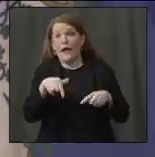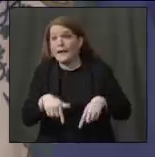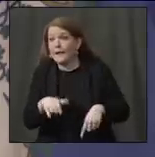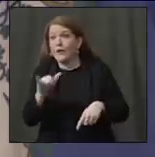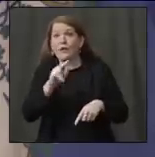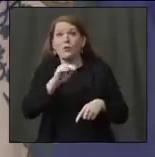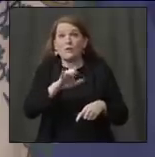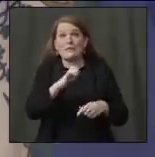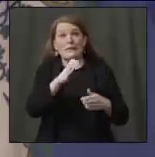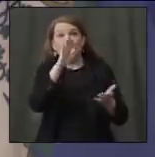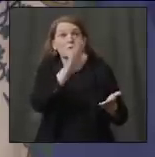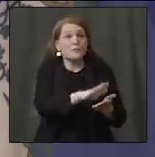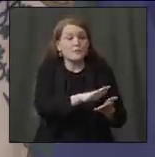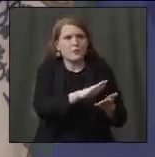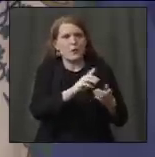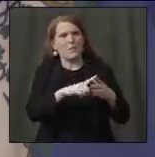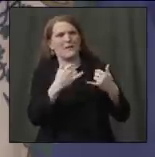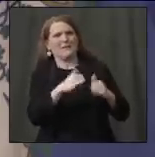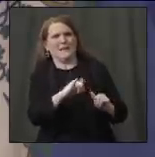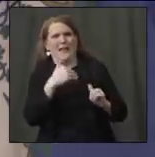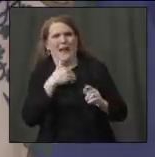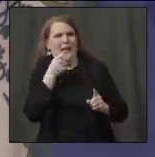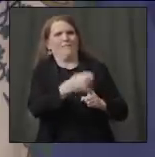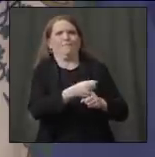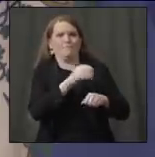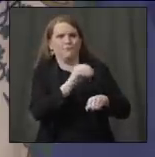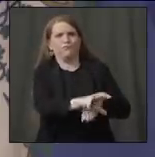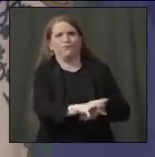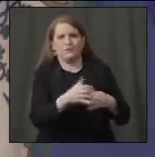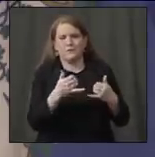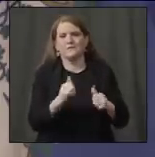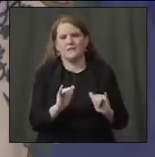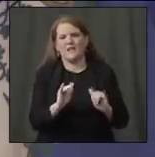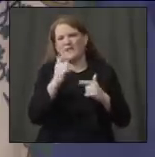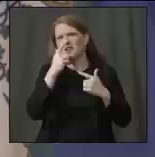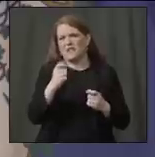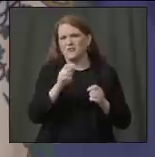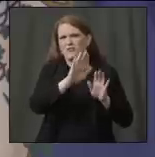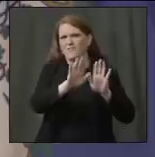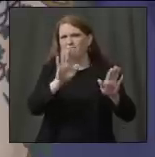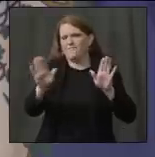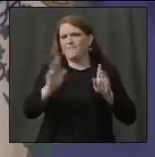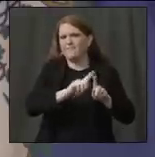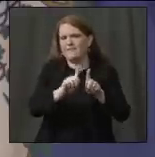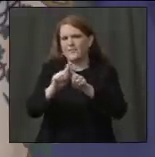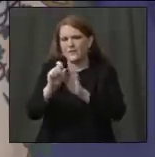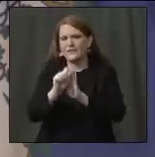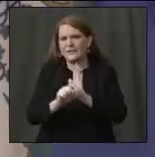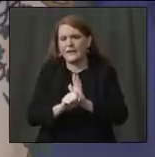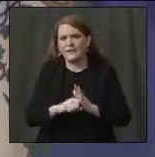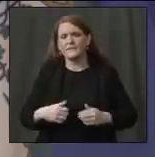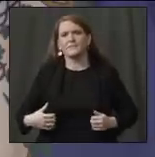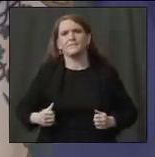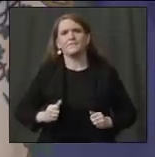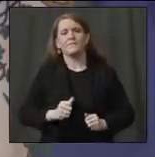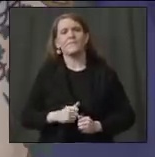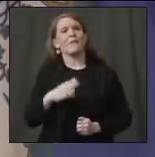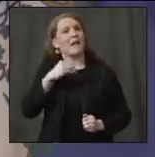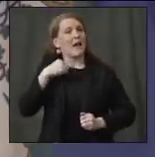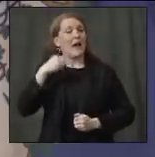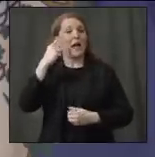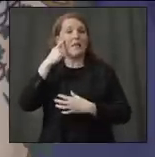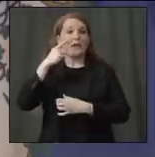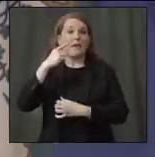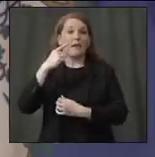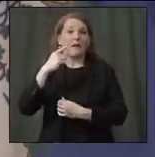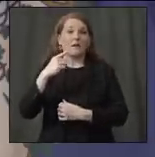Speaking of, again, the supply chain, I think we have learned as a country how important control over our own destiny was,